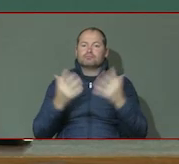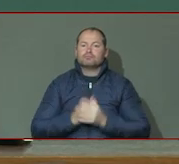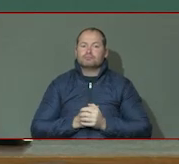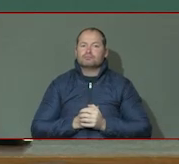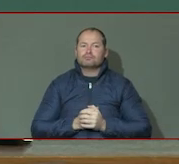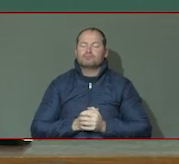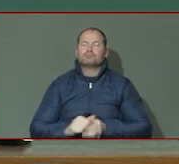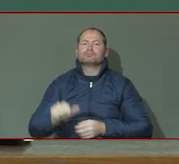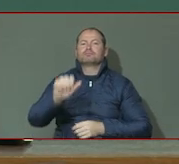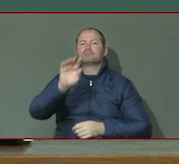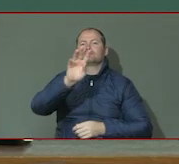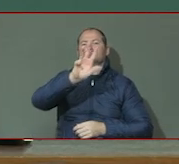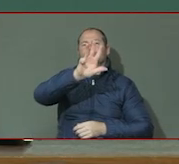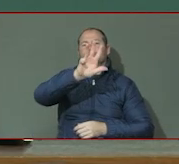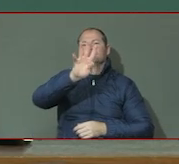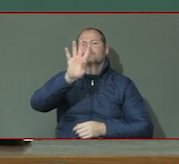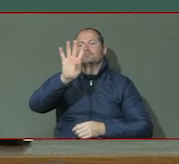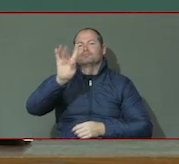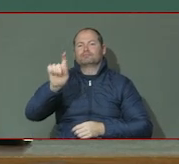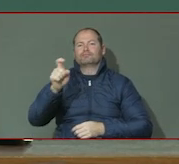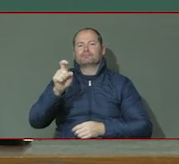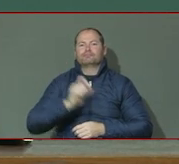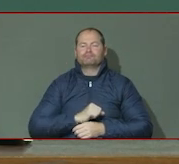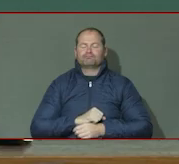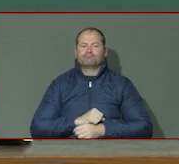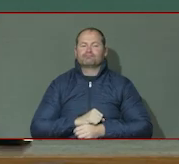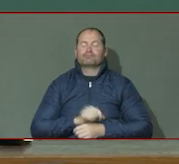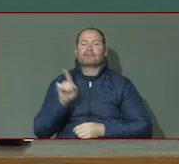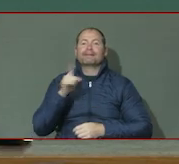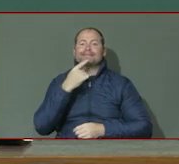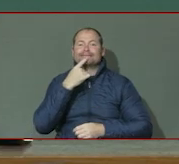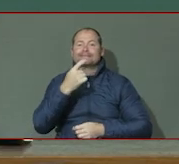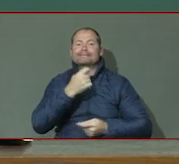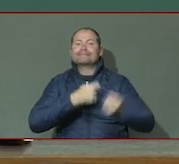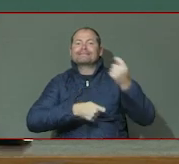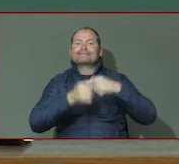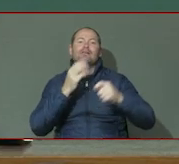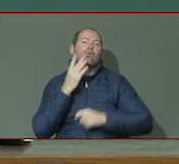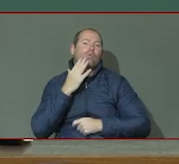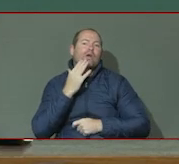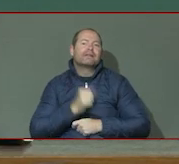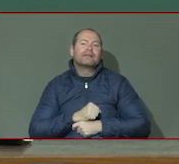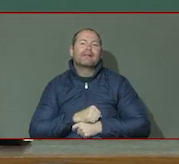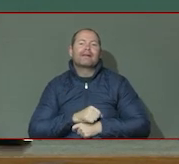94,000. And now they say we sold it on 30 November.